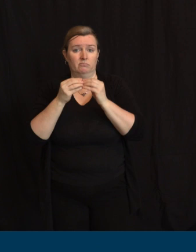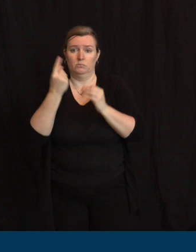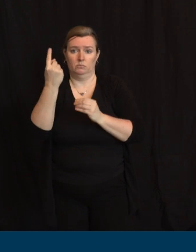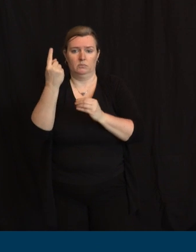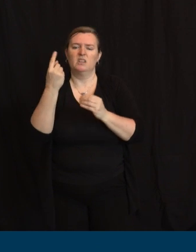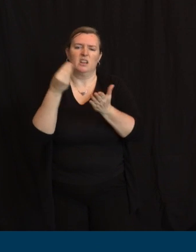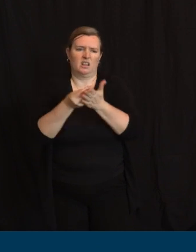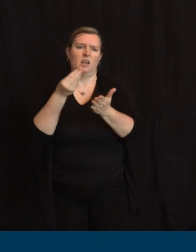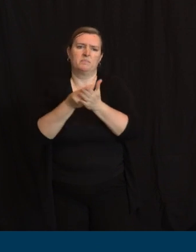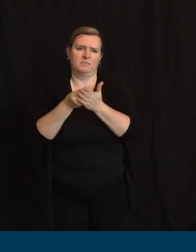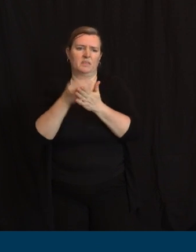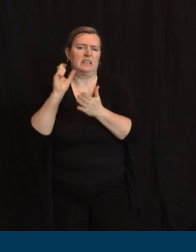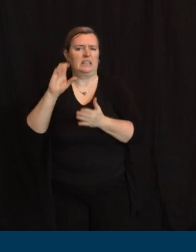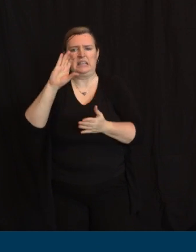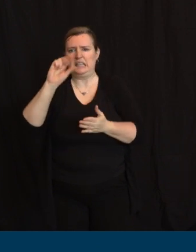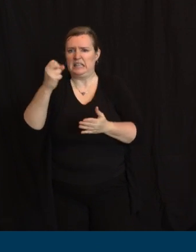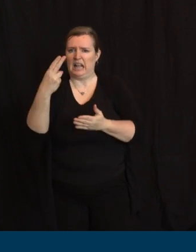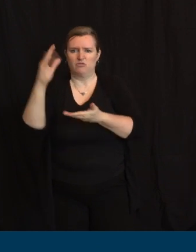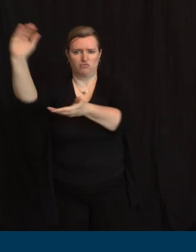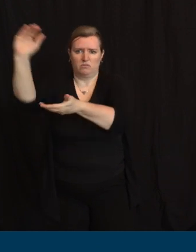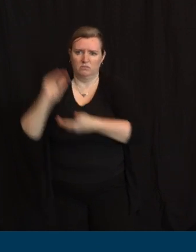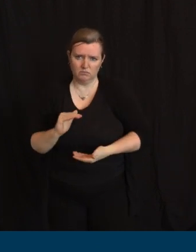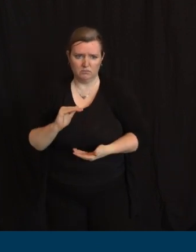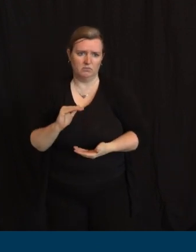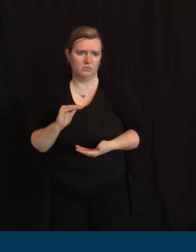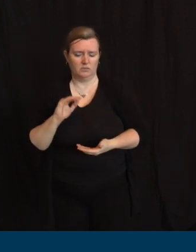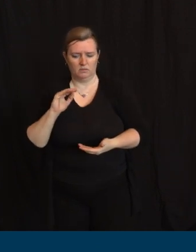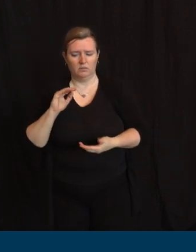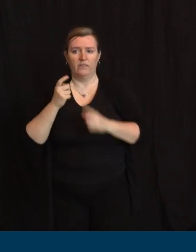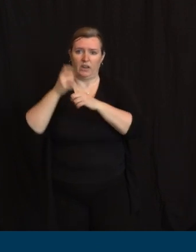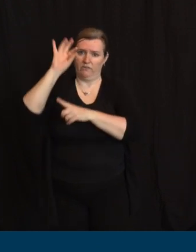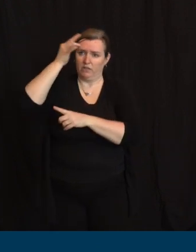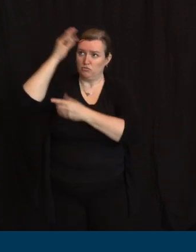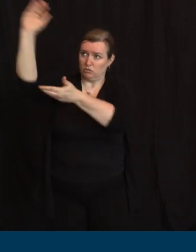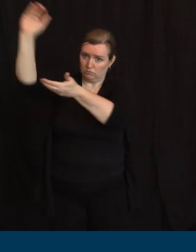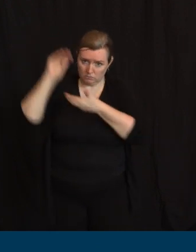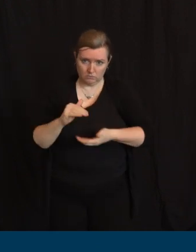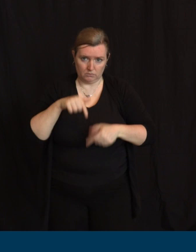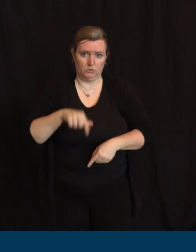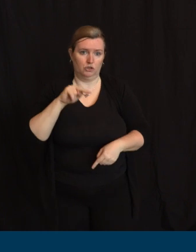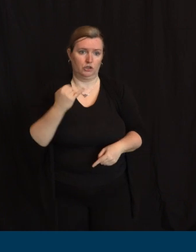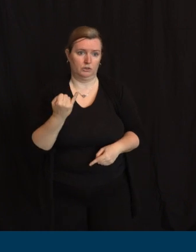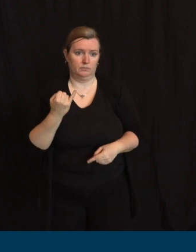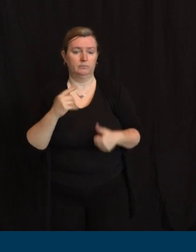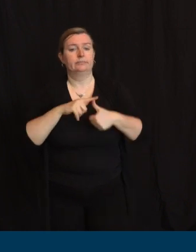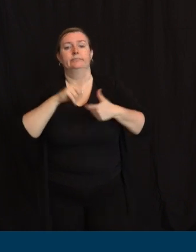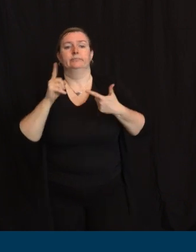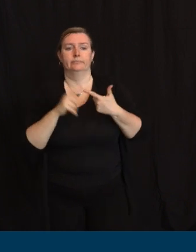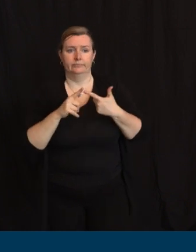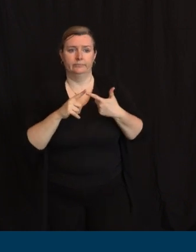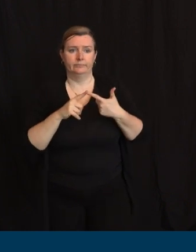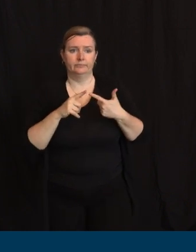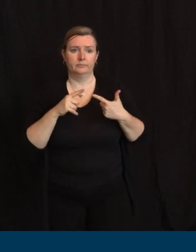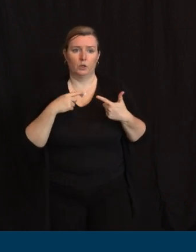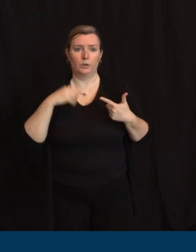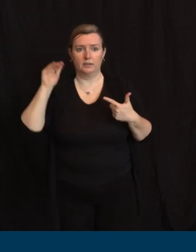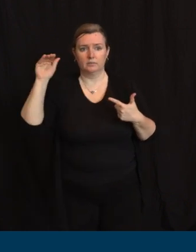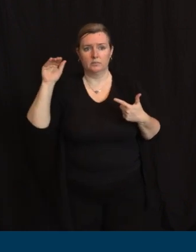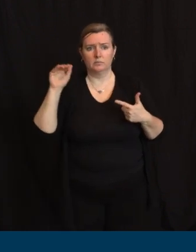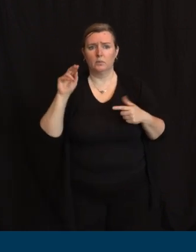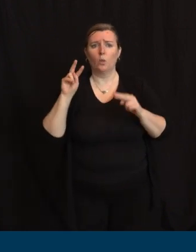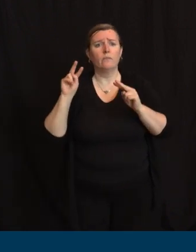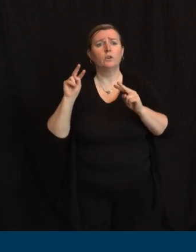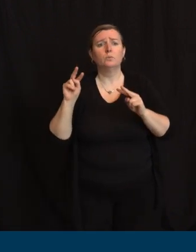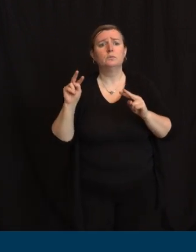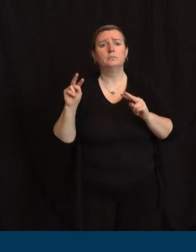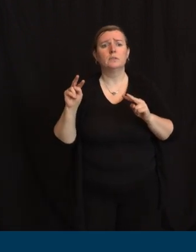government. And secondly, we look forward to, so I mentioned this earlier, we got to do what we got to do in Jersey.